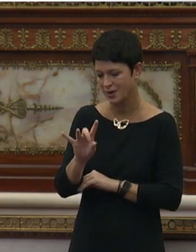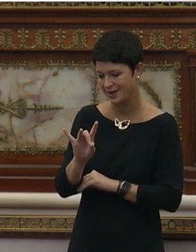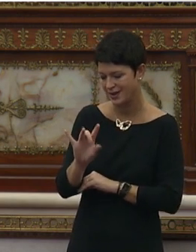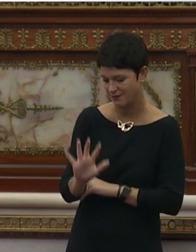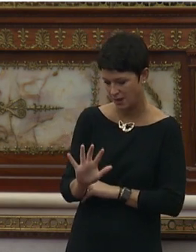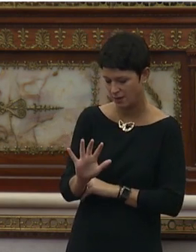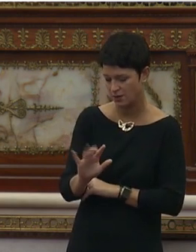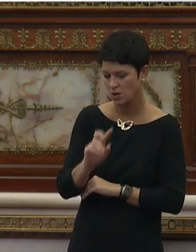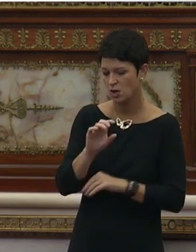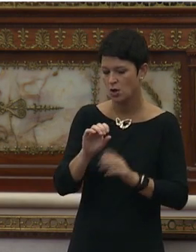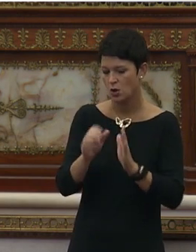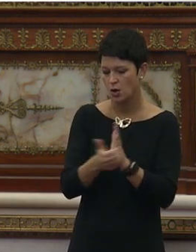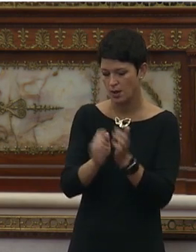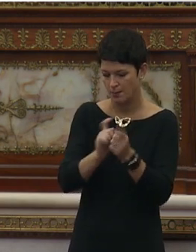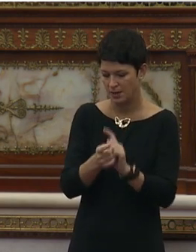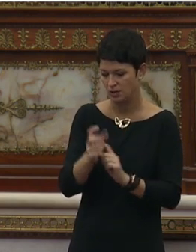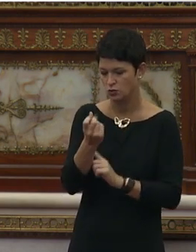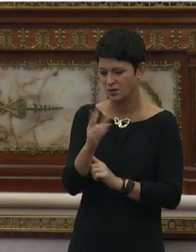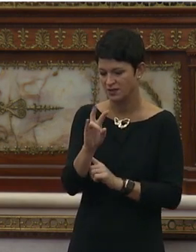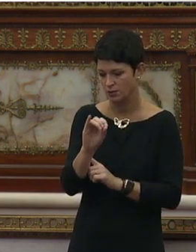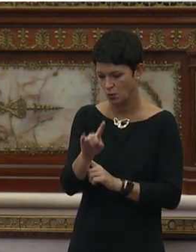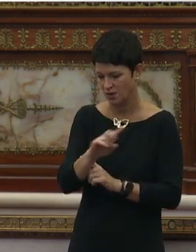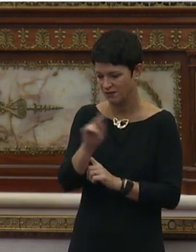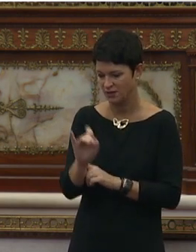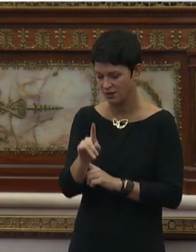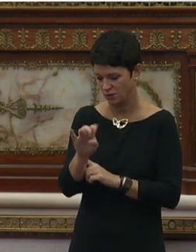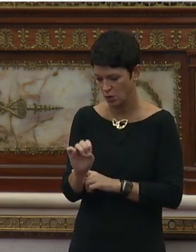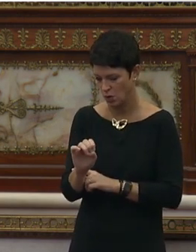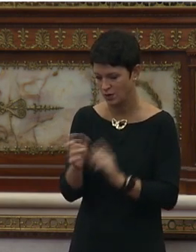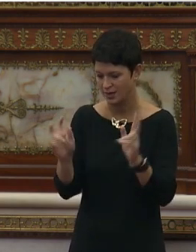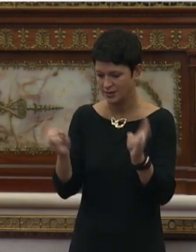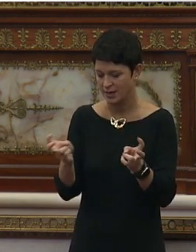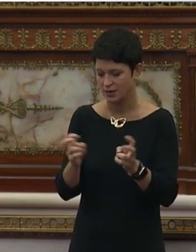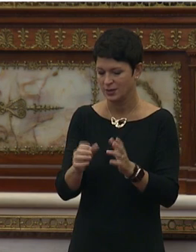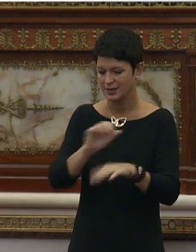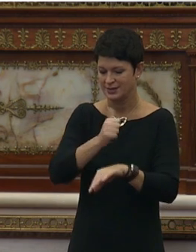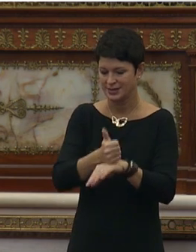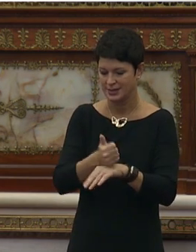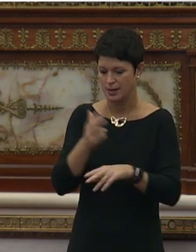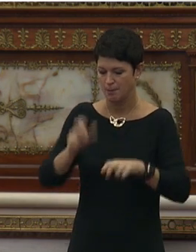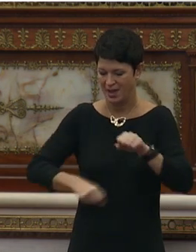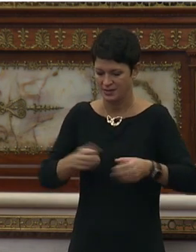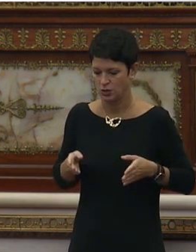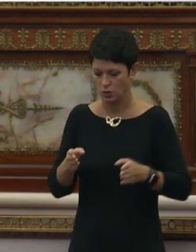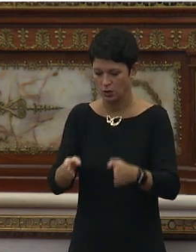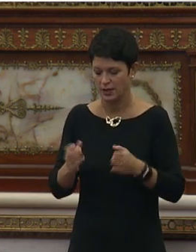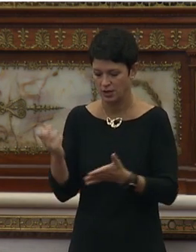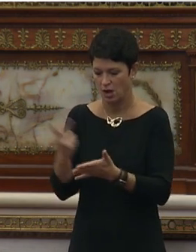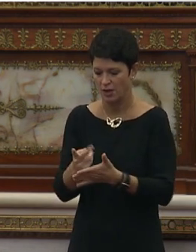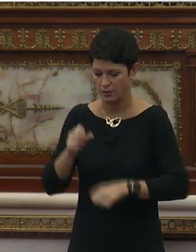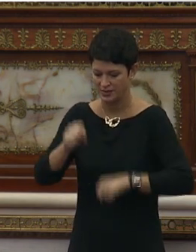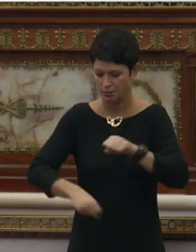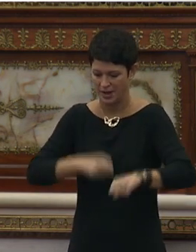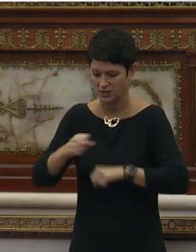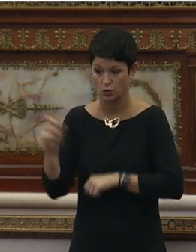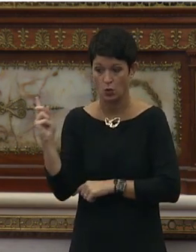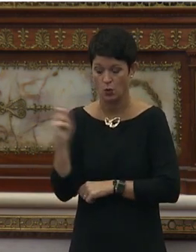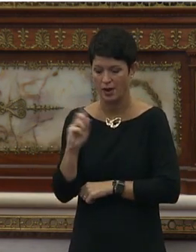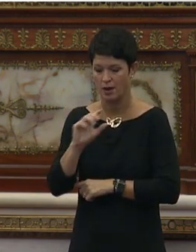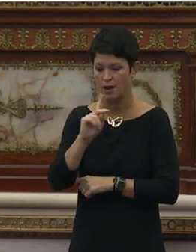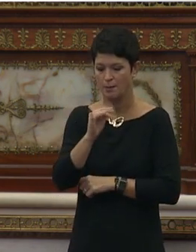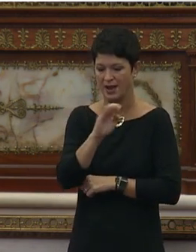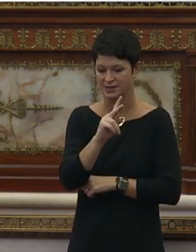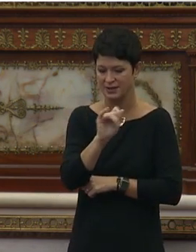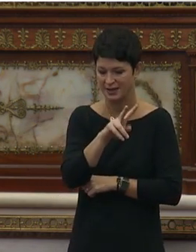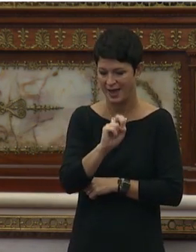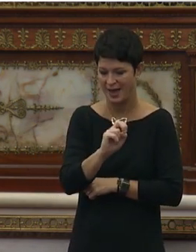200185, entitled an ordinance amending section 12701 of the Philadelphia Code, entitled designation of bicycle lanes, to authorize bicycle lanes in the vicinity of Passyunk